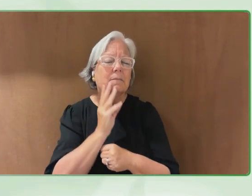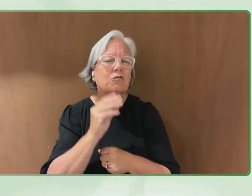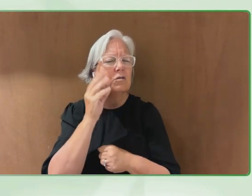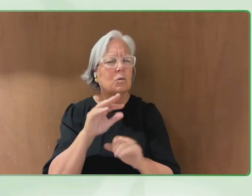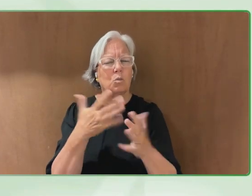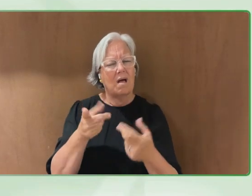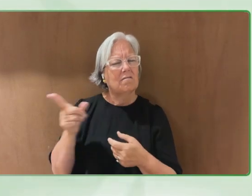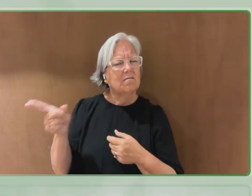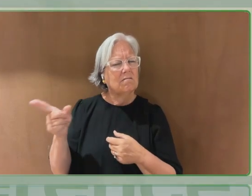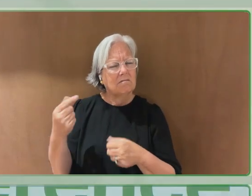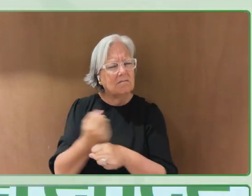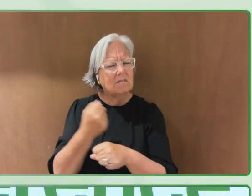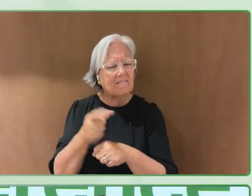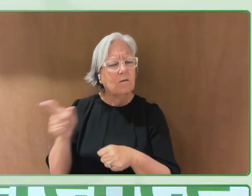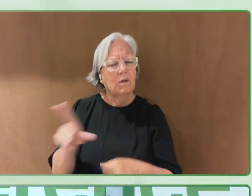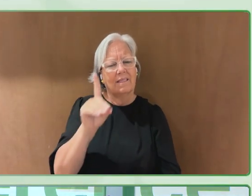DISC?